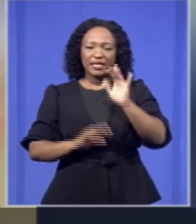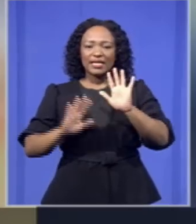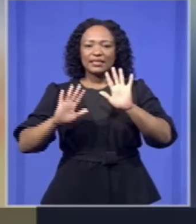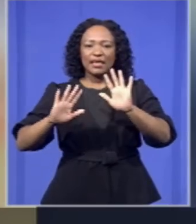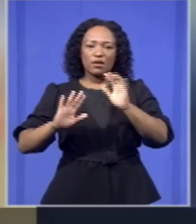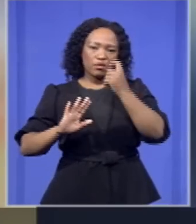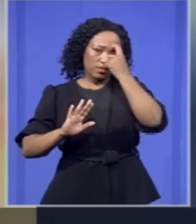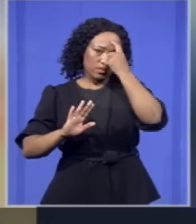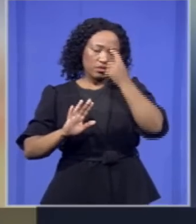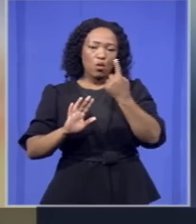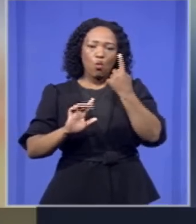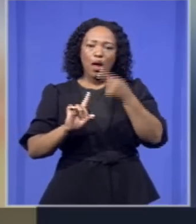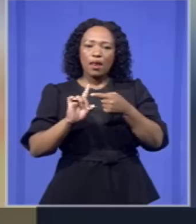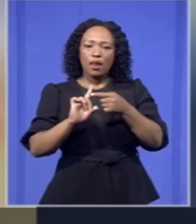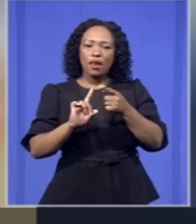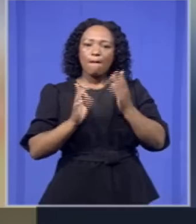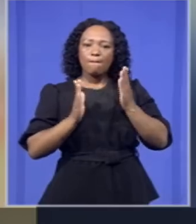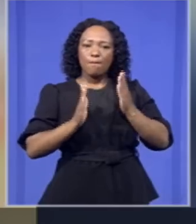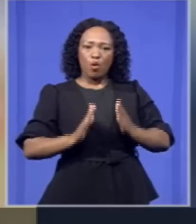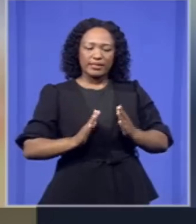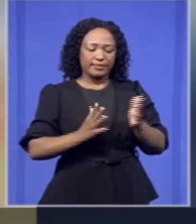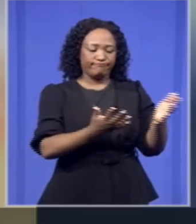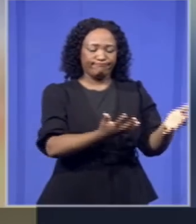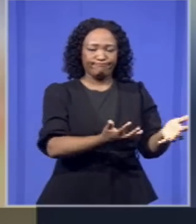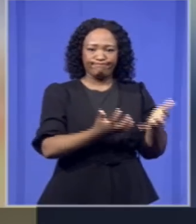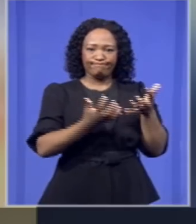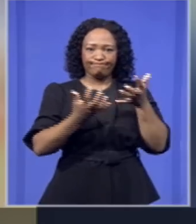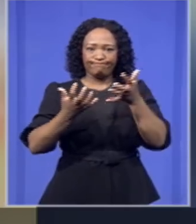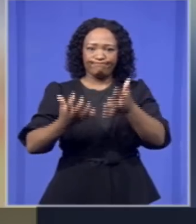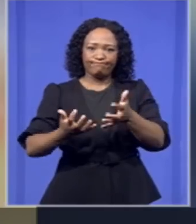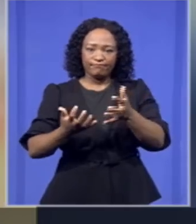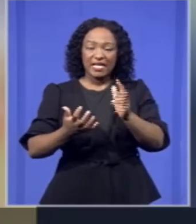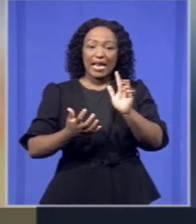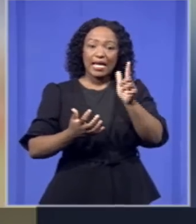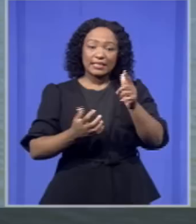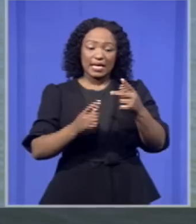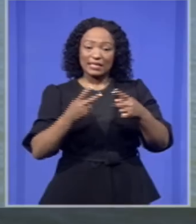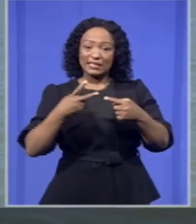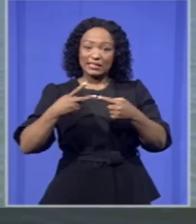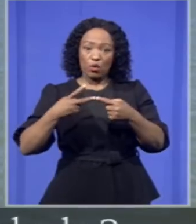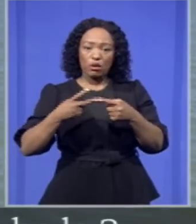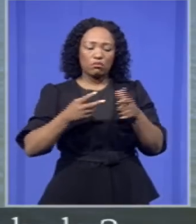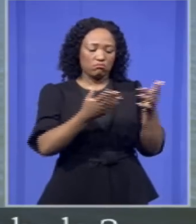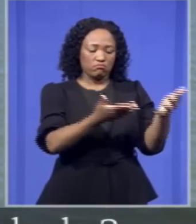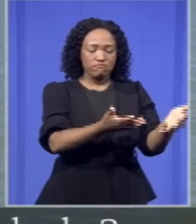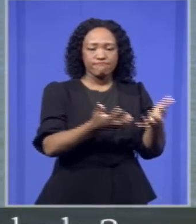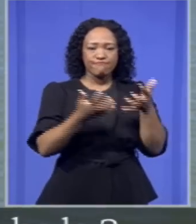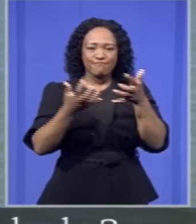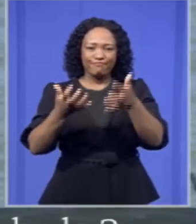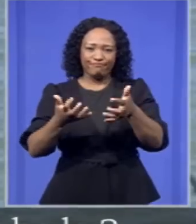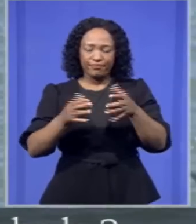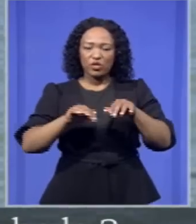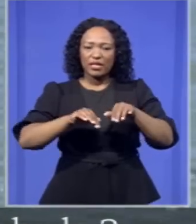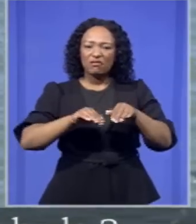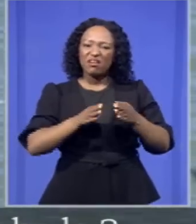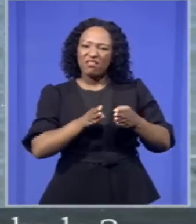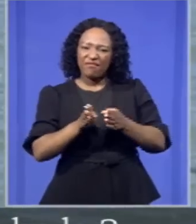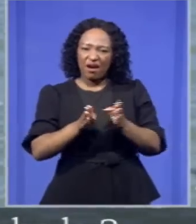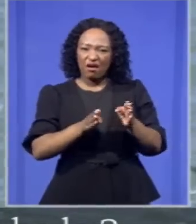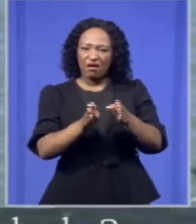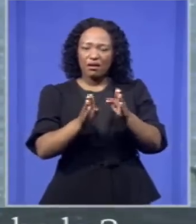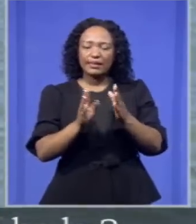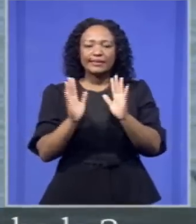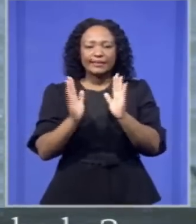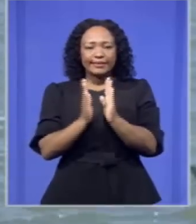a.m., one body was retrieved, and shortly thereafter, the second body was retrieved. Mapodisi a ikwetse go baagi go nna kelotlhoko ga